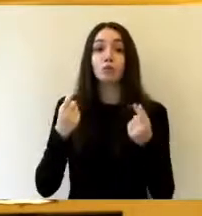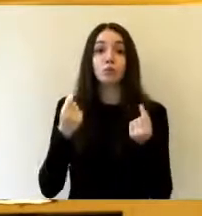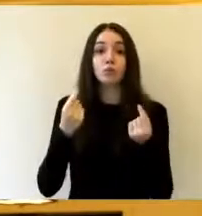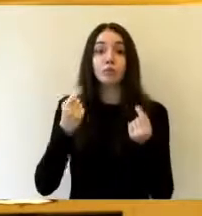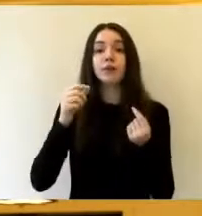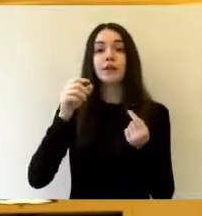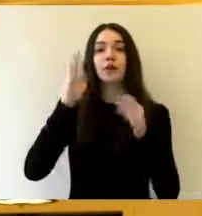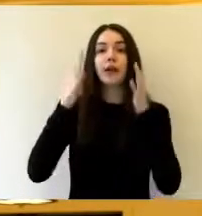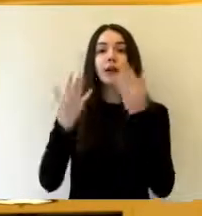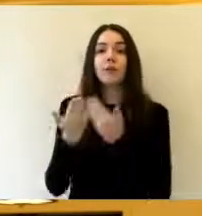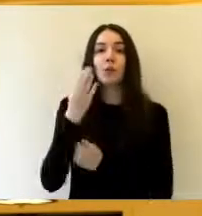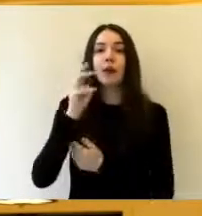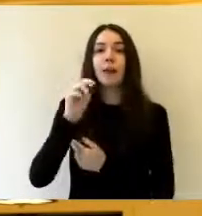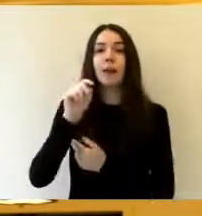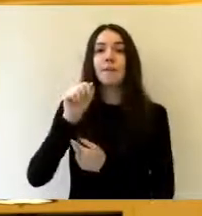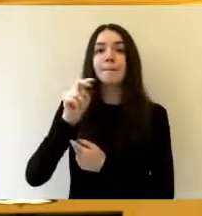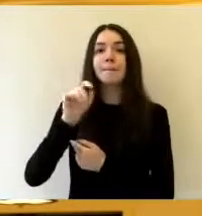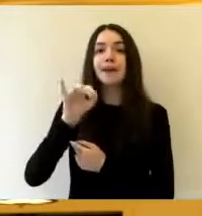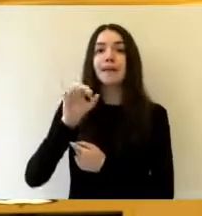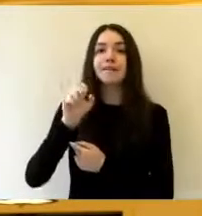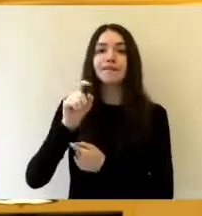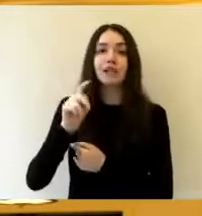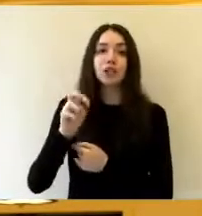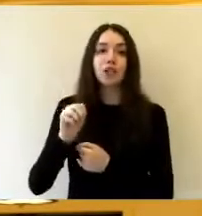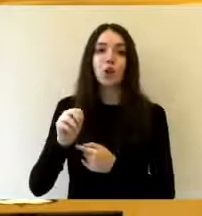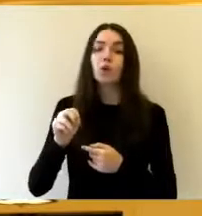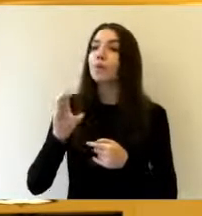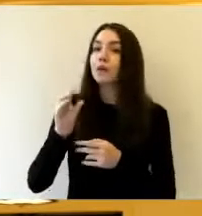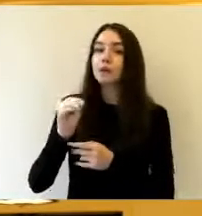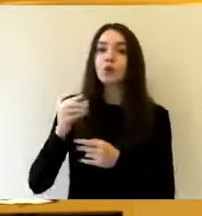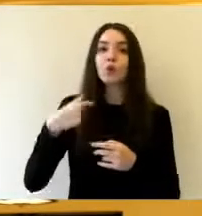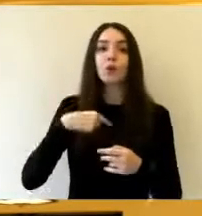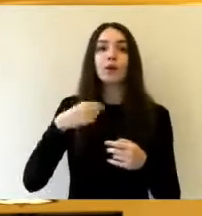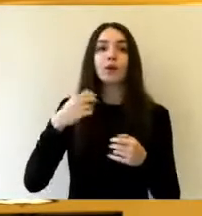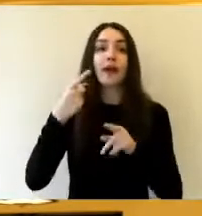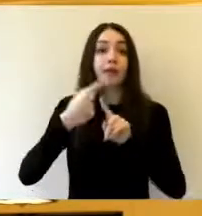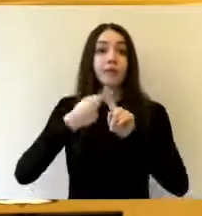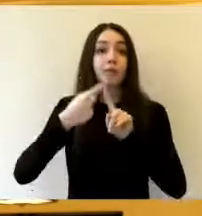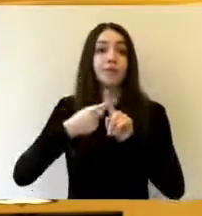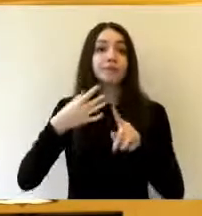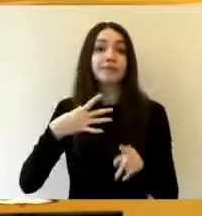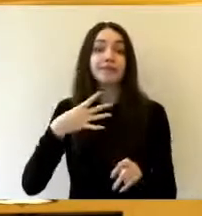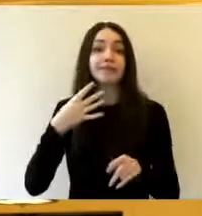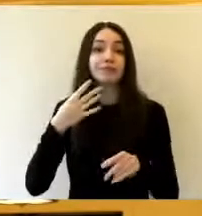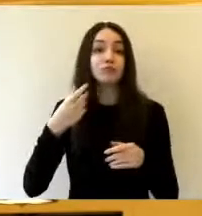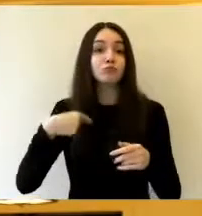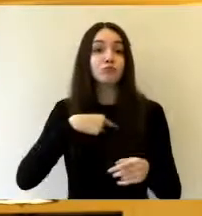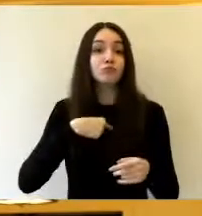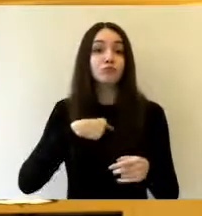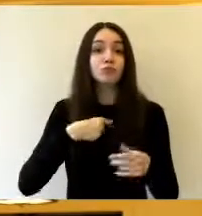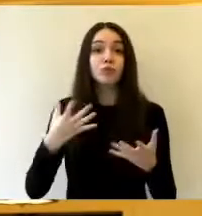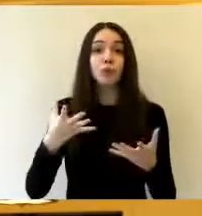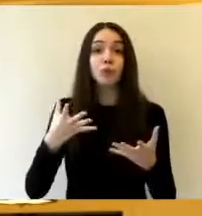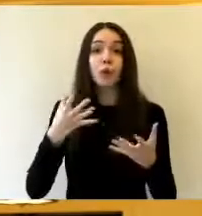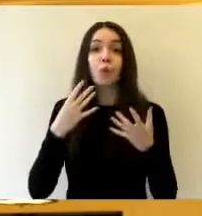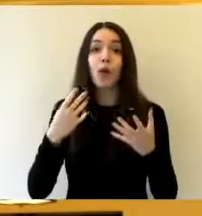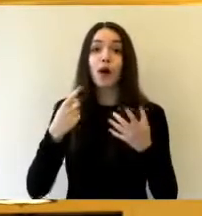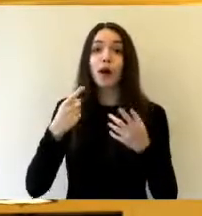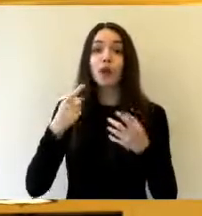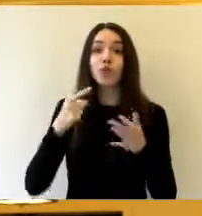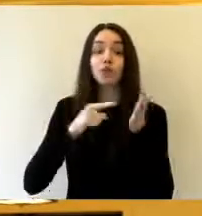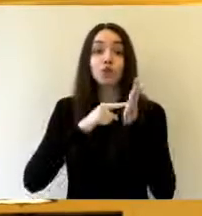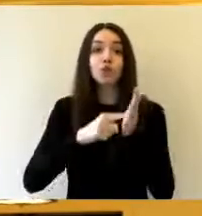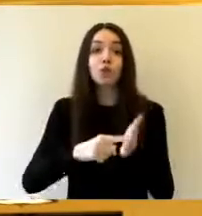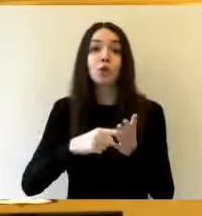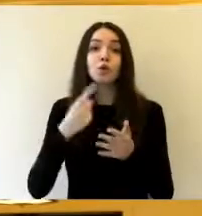Each month we like to feature somebody important and special to the Creative Mornings community. And we're really excited, as I said earlier, about being here in the Pratt.